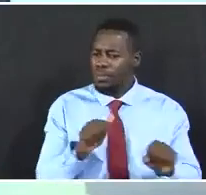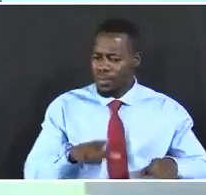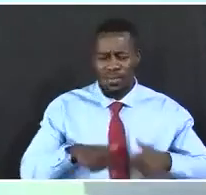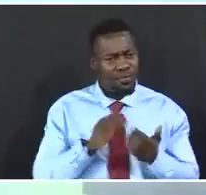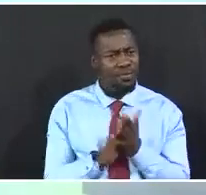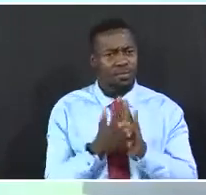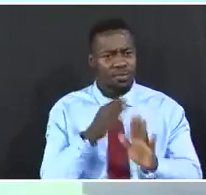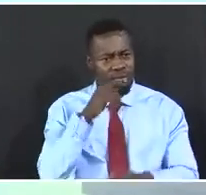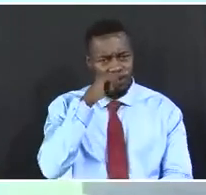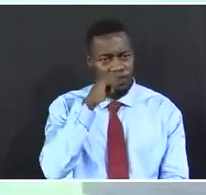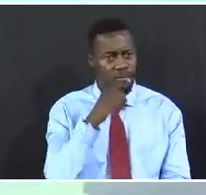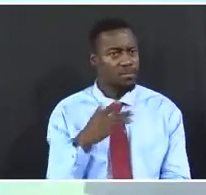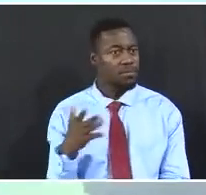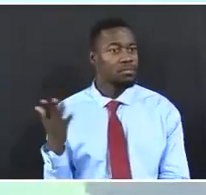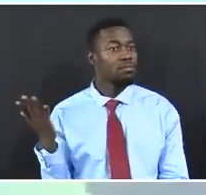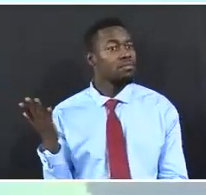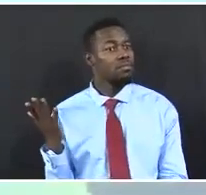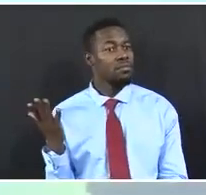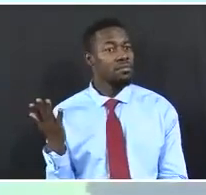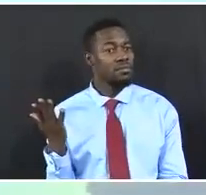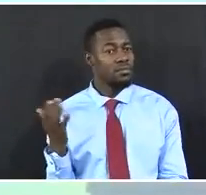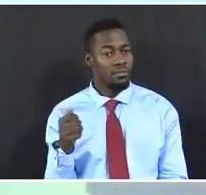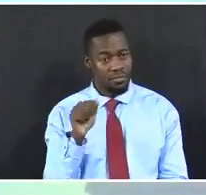can become idols.